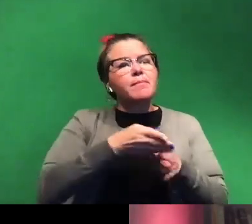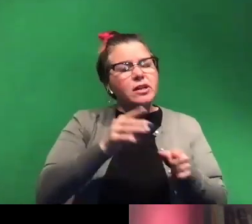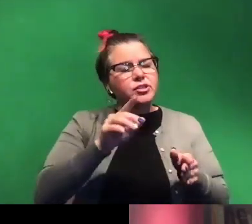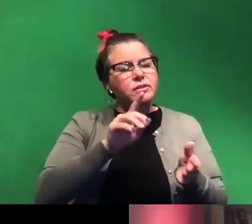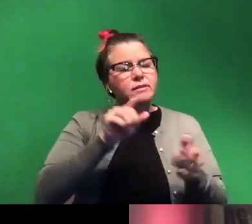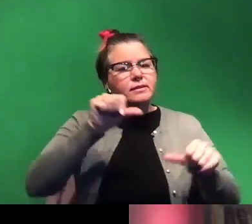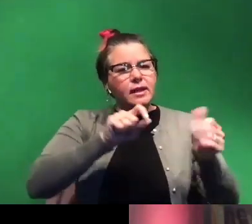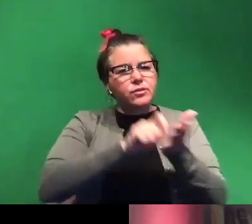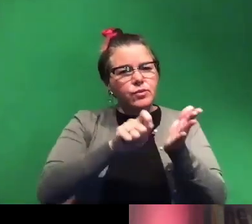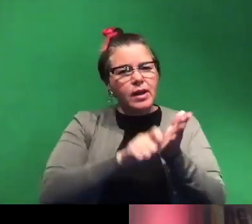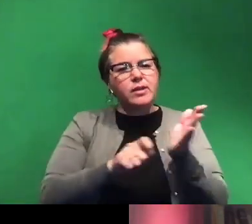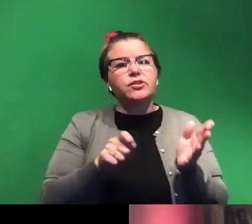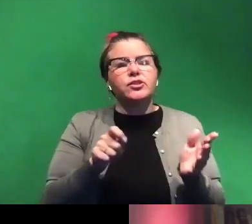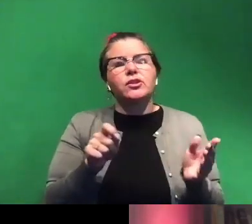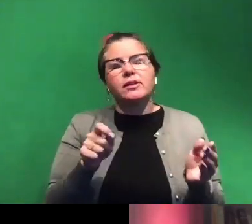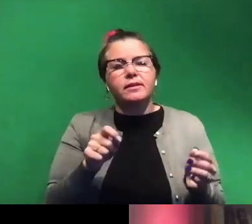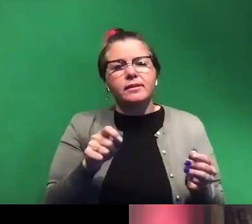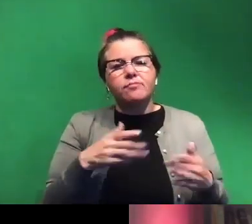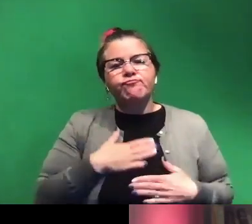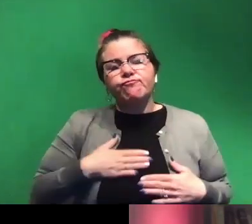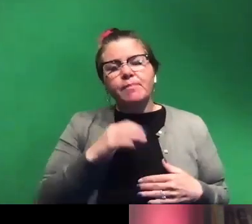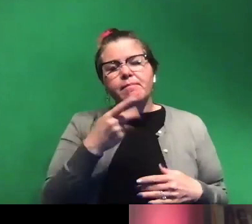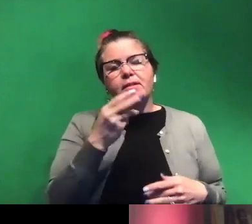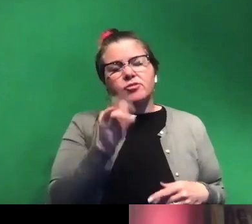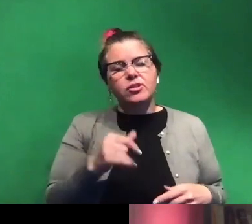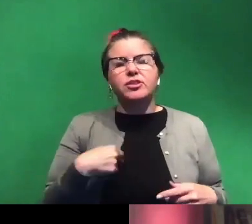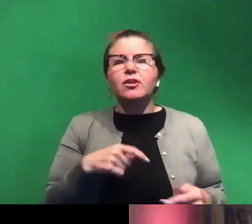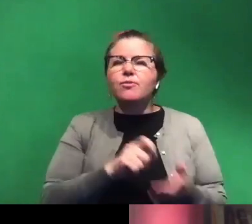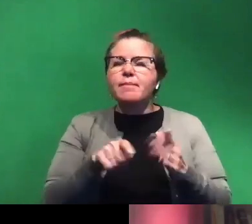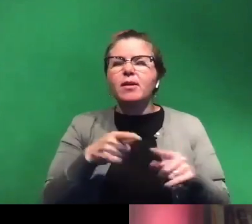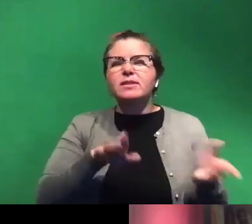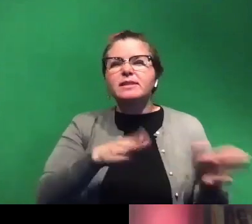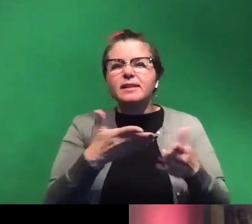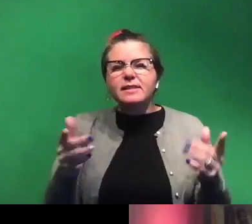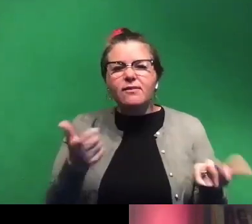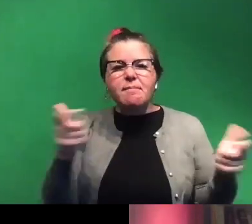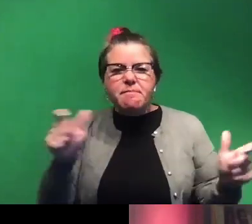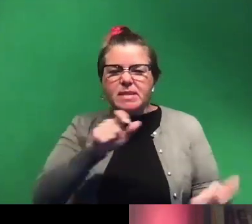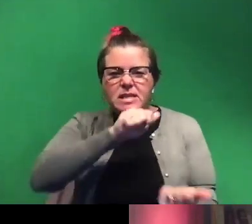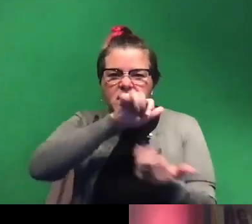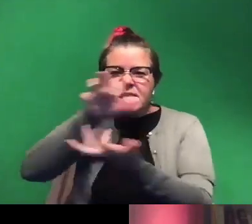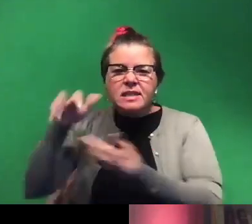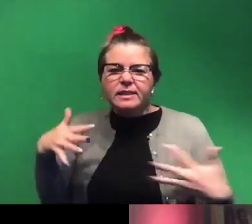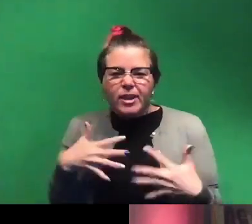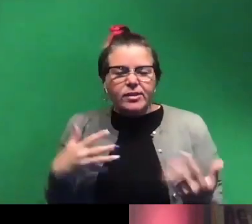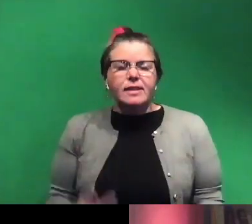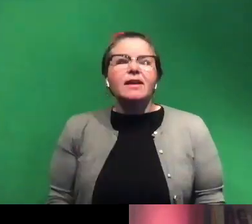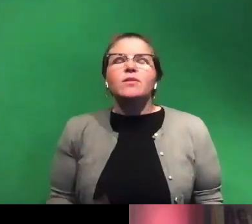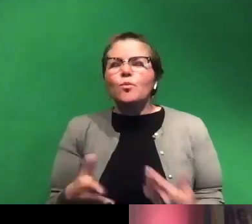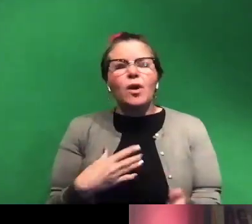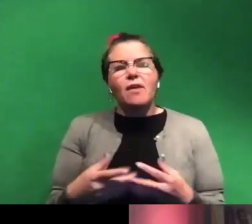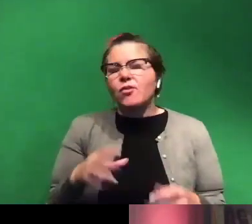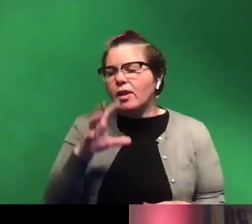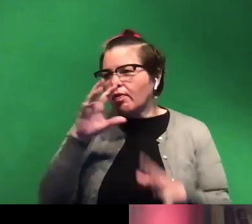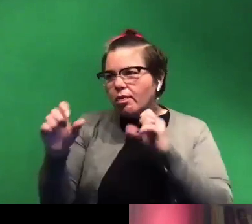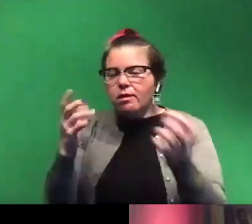amateur paleontologist. I mostly write about dead stuff with big scary teeth and whatever else catches my attention. I've blogged over the